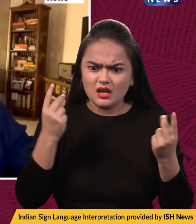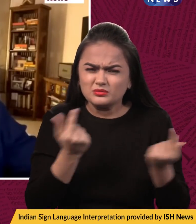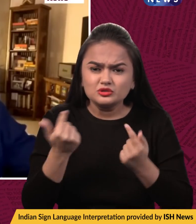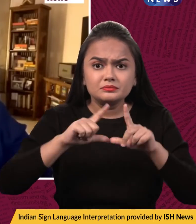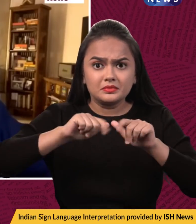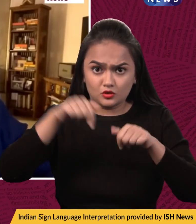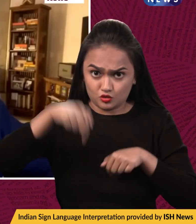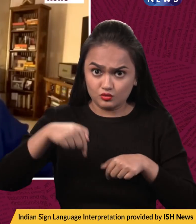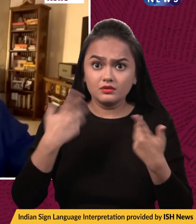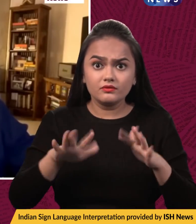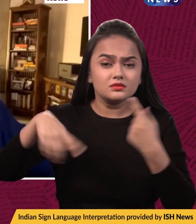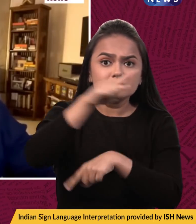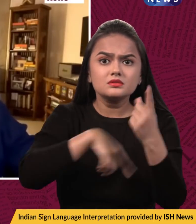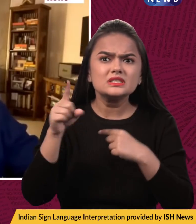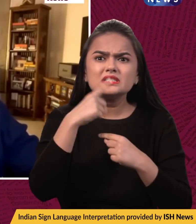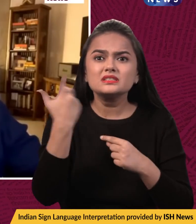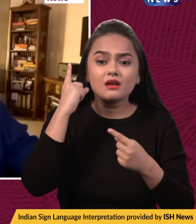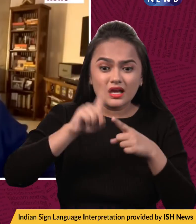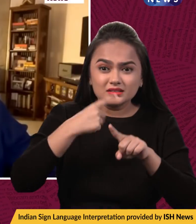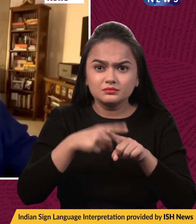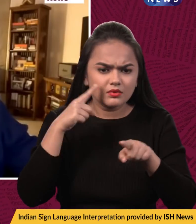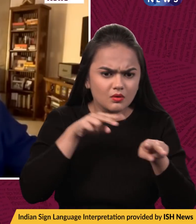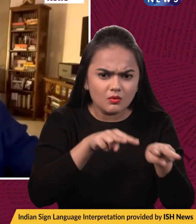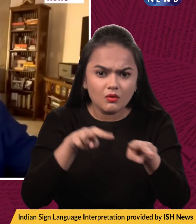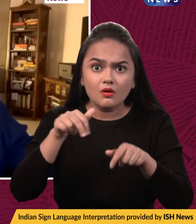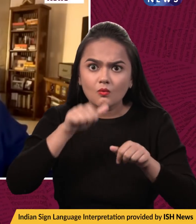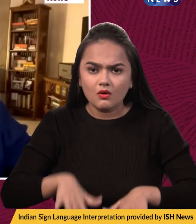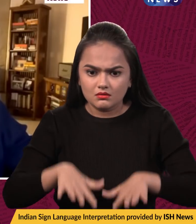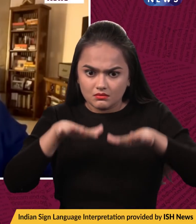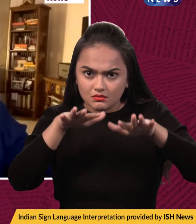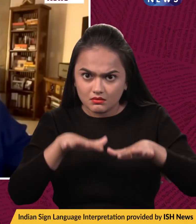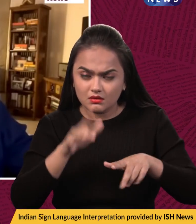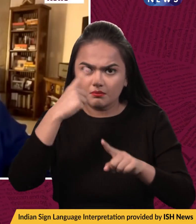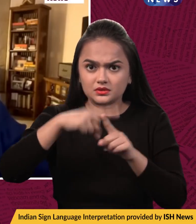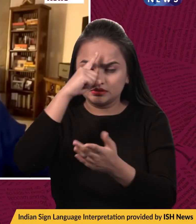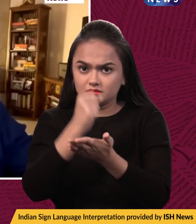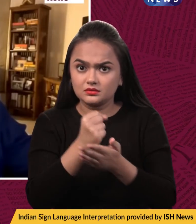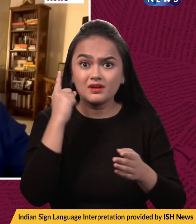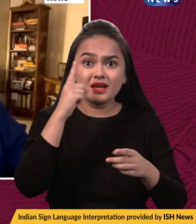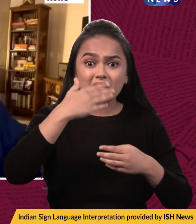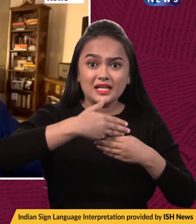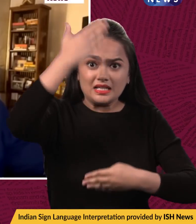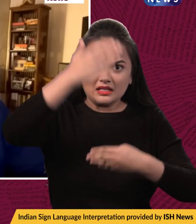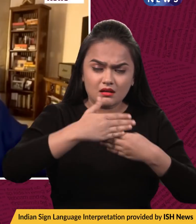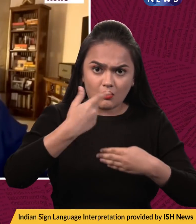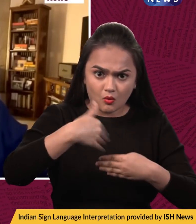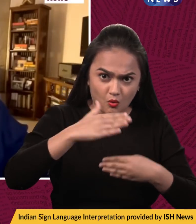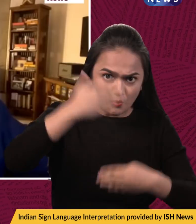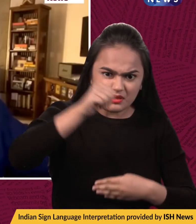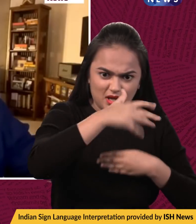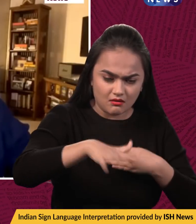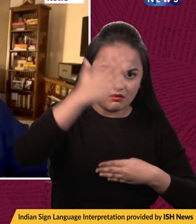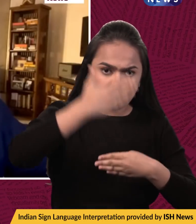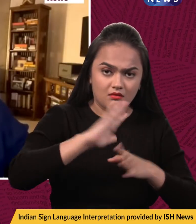meeting held today, and he directed an expert committee to monitor the water levels and take decisions on opening dam shutters if